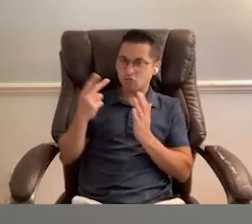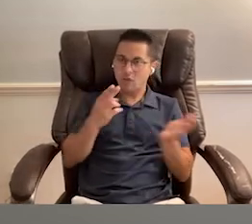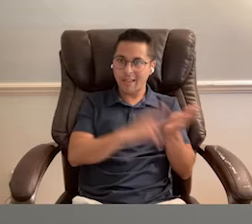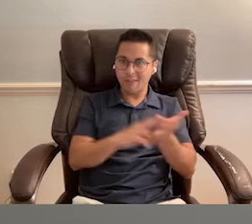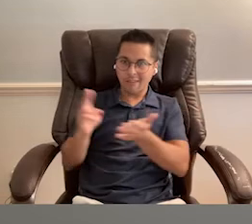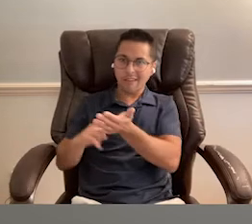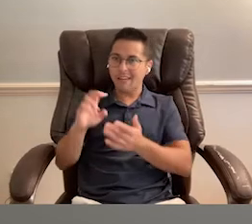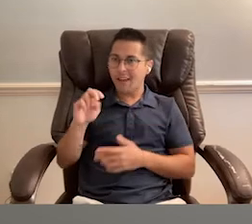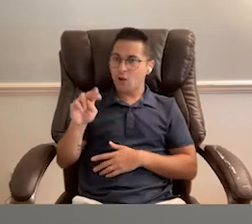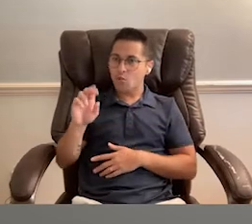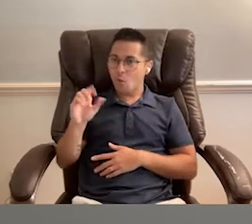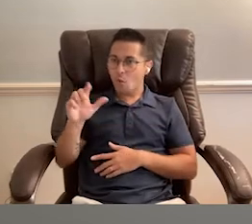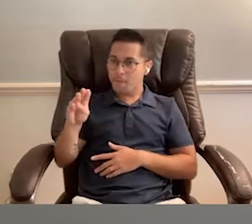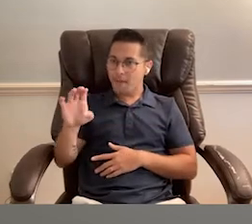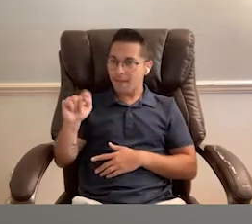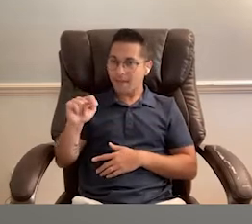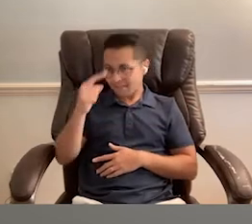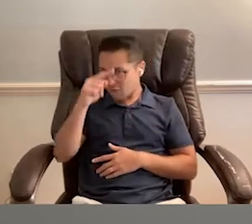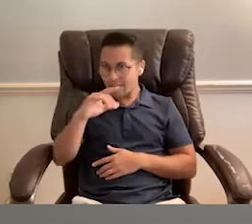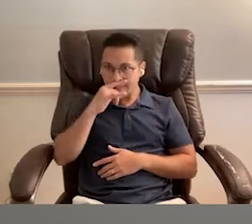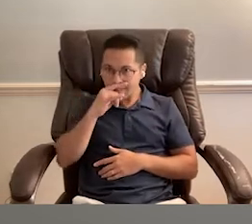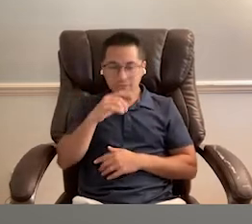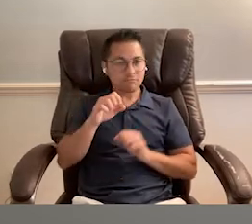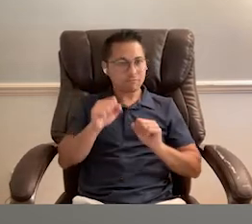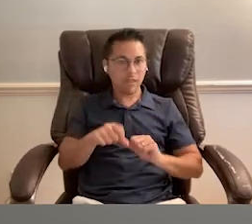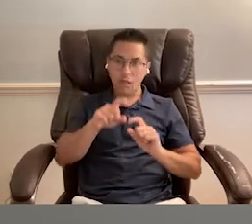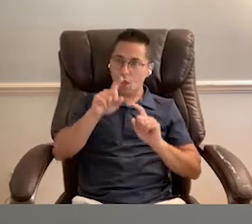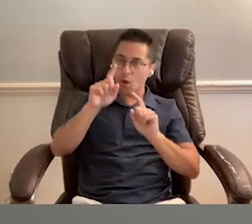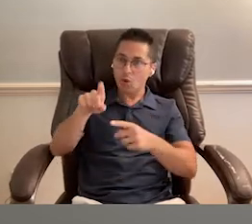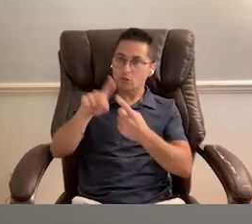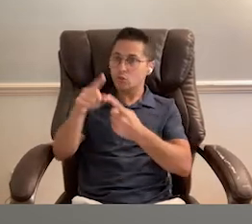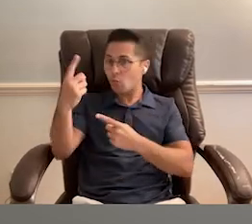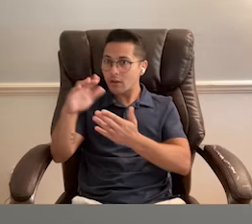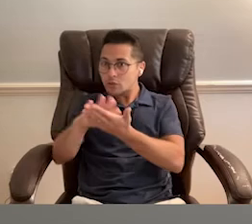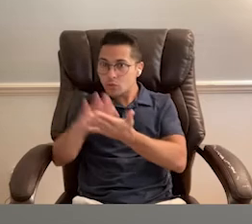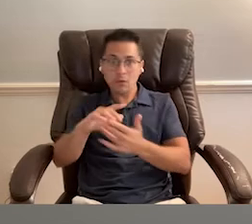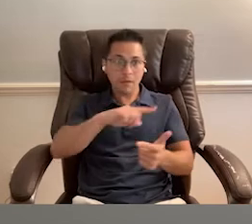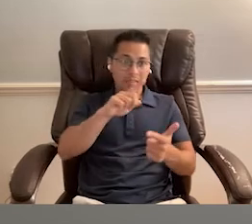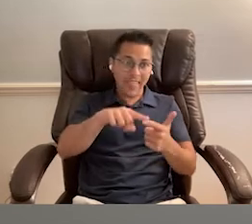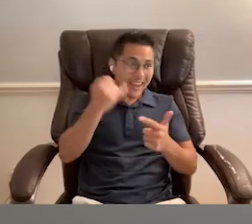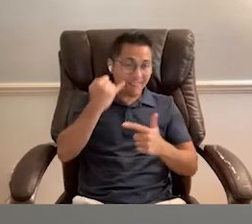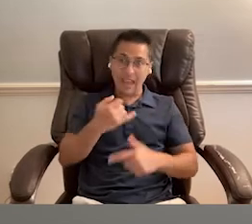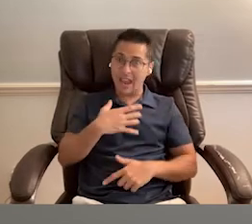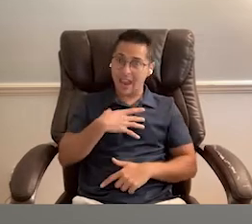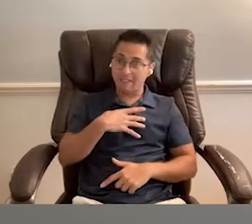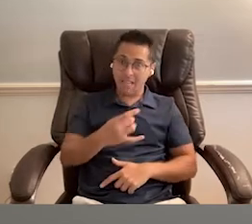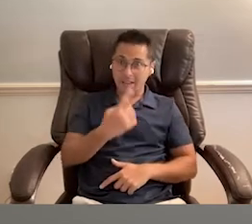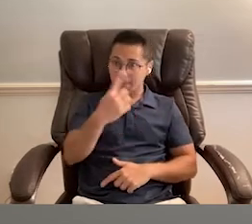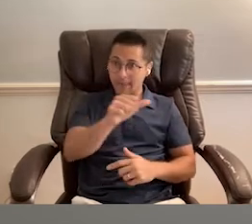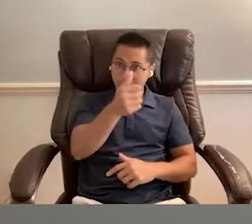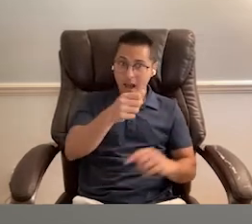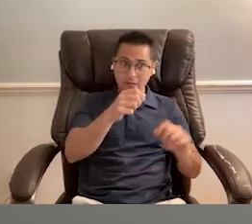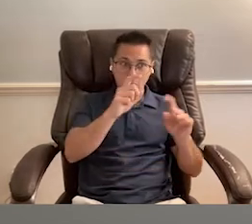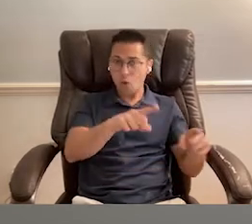Like, you know how some schools have like dual enrollment for kids, like they go to one school, but then if they have this like of something, they go to another school.